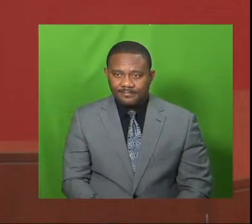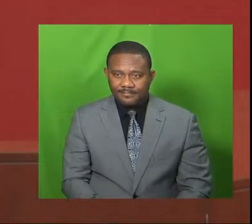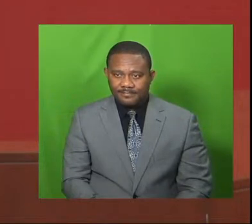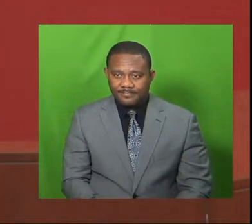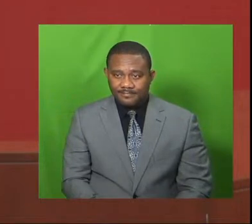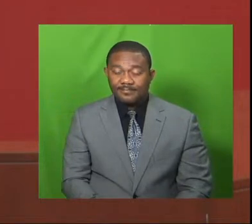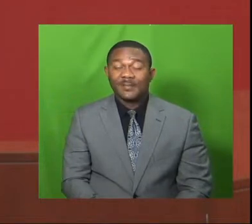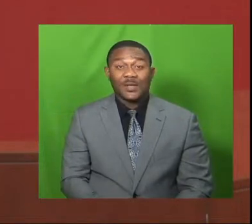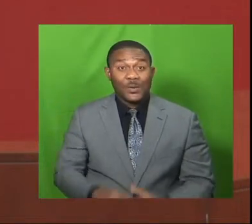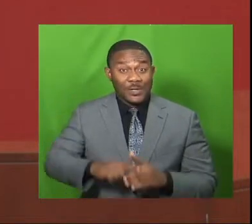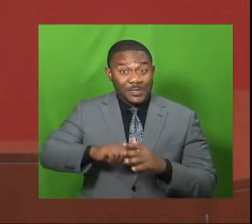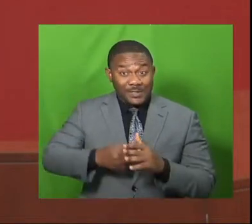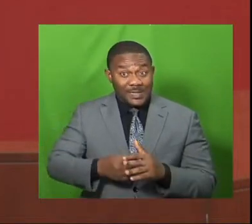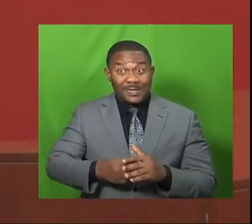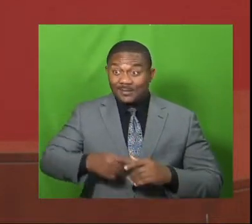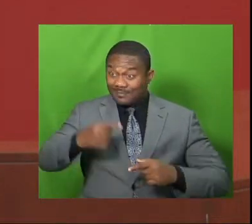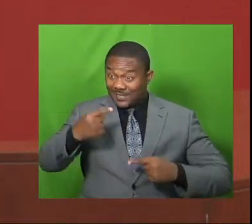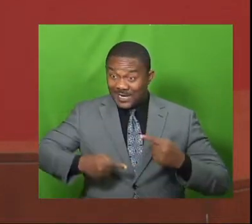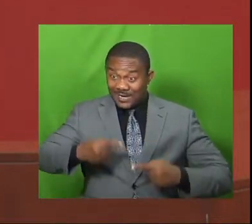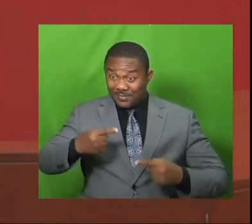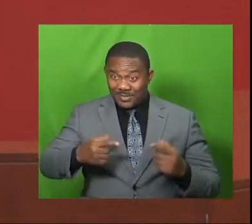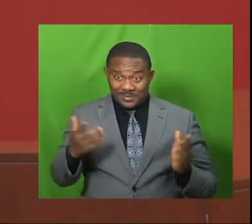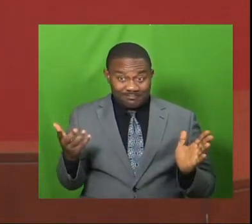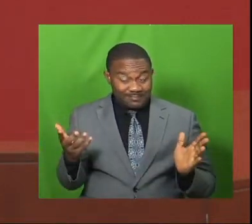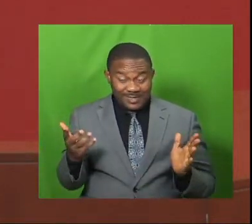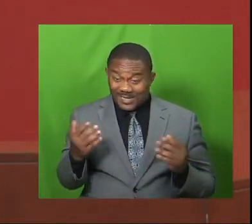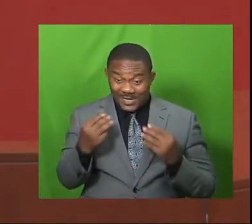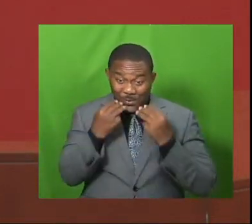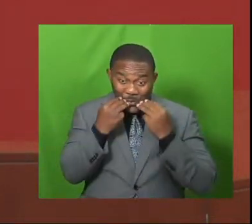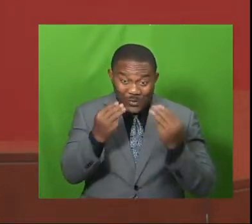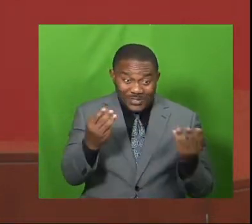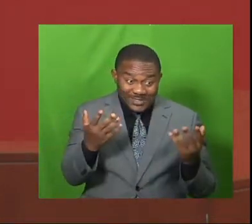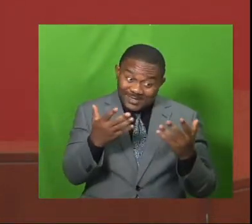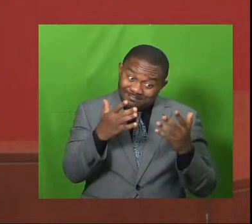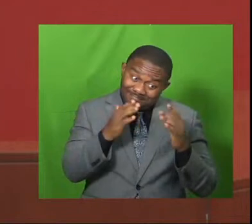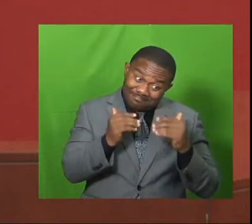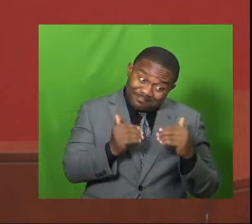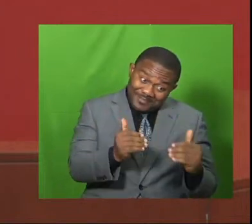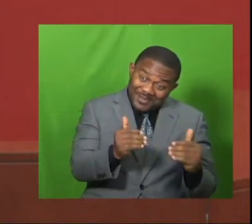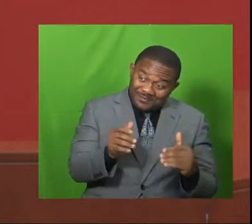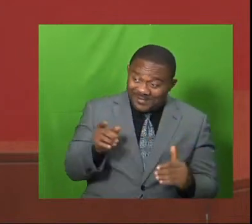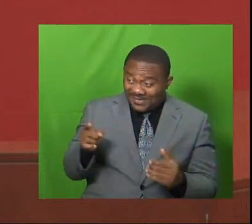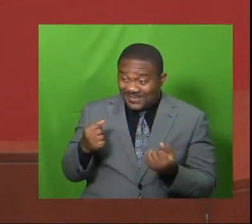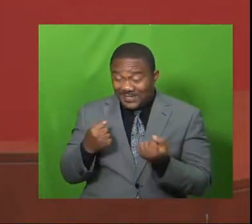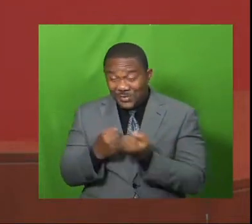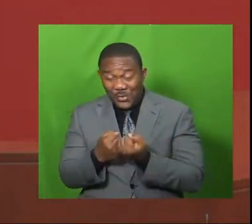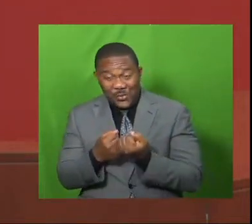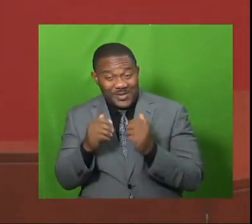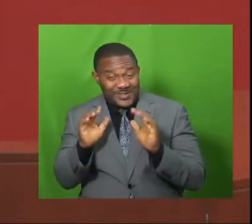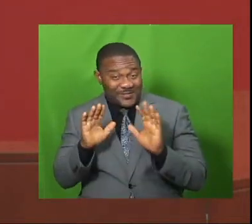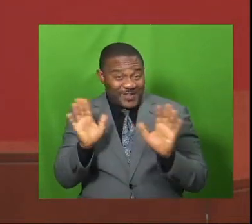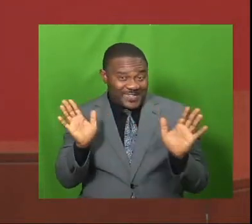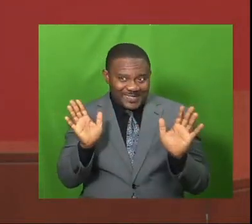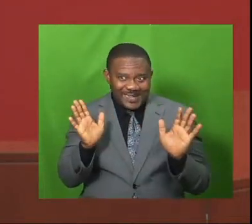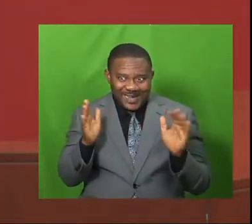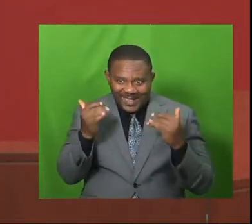begin the actual debate from members. This is just a motion moved, and the seconder has